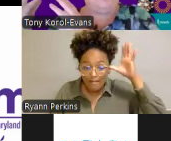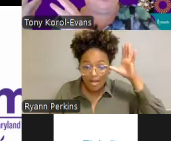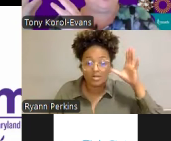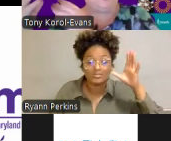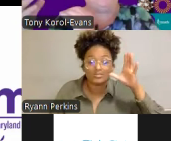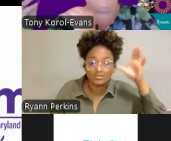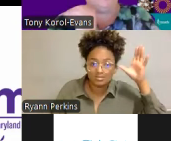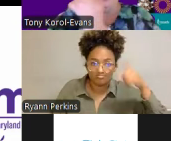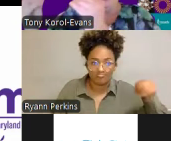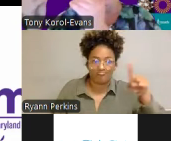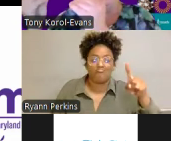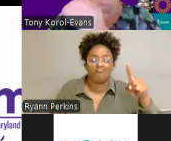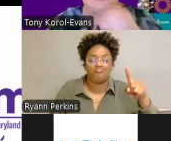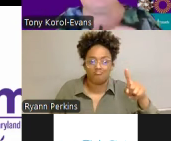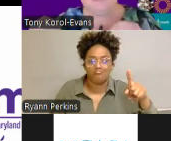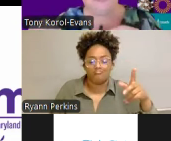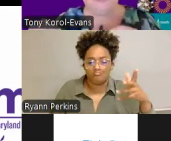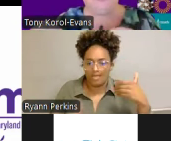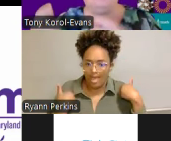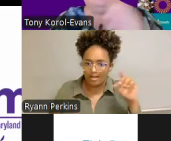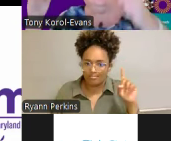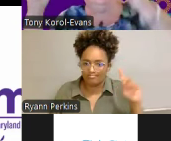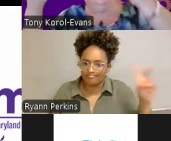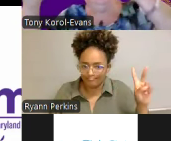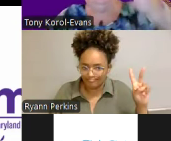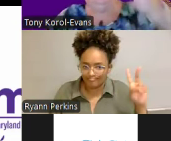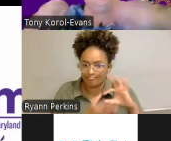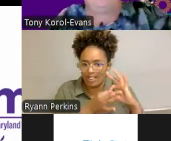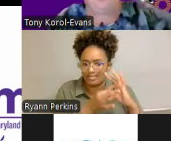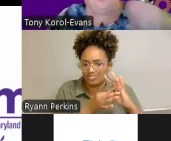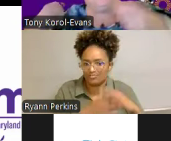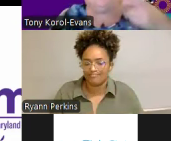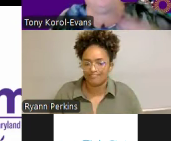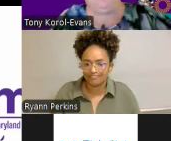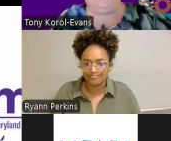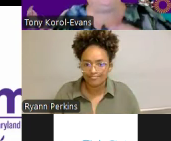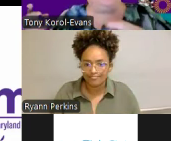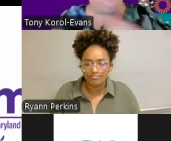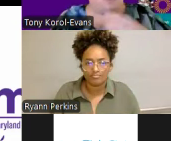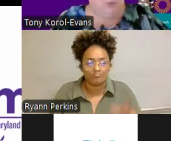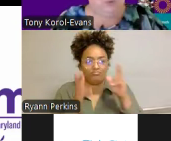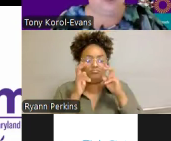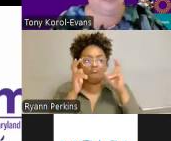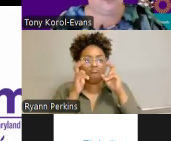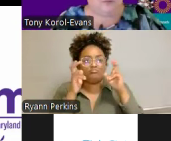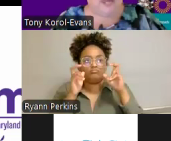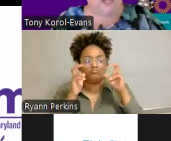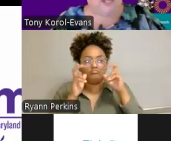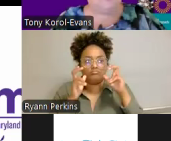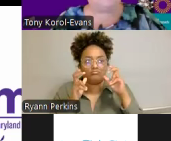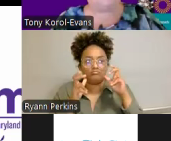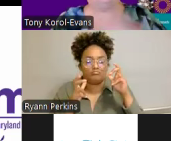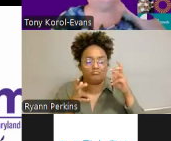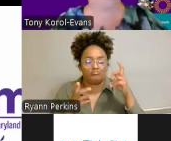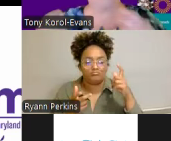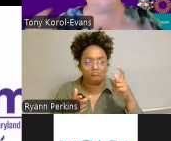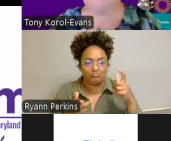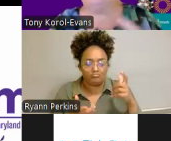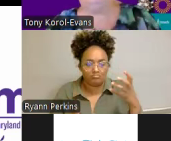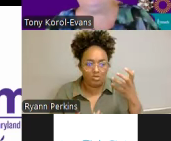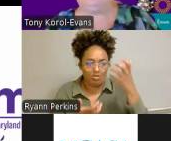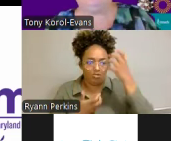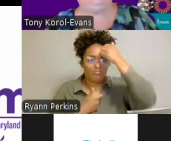violence relationship, you can be put into a place where you are molded, right? To think this